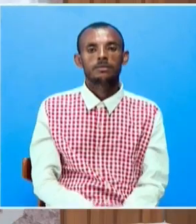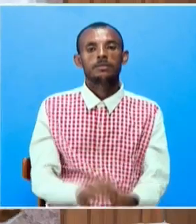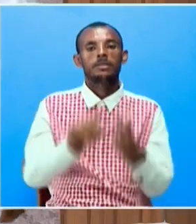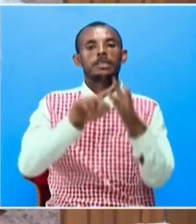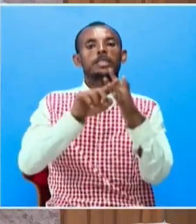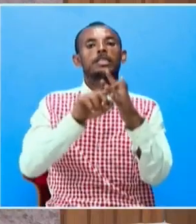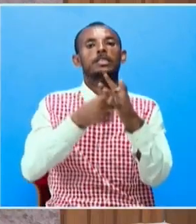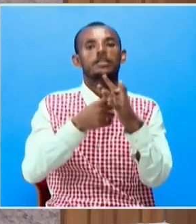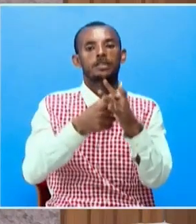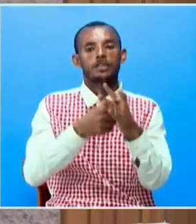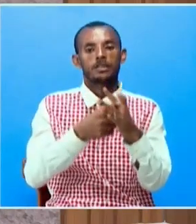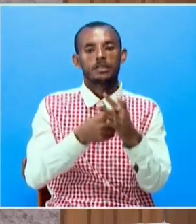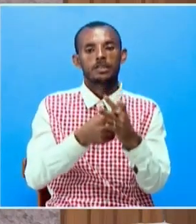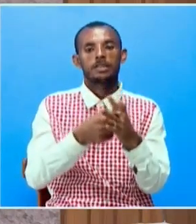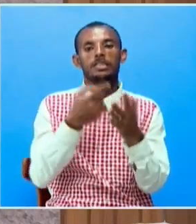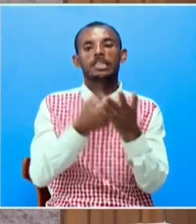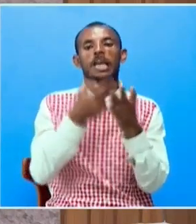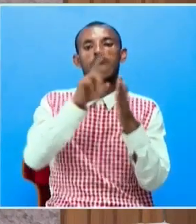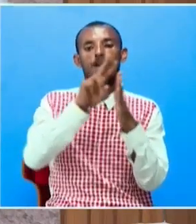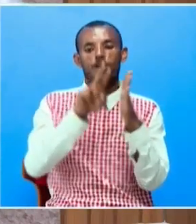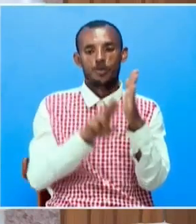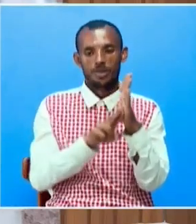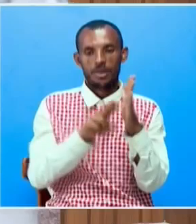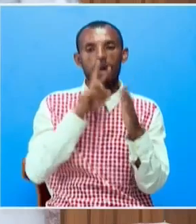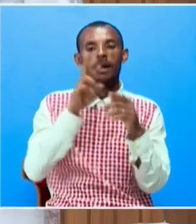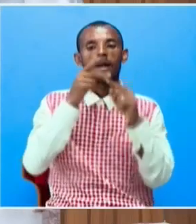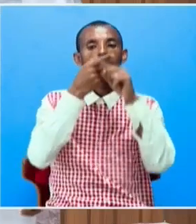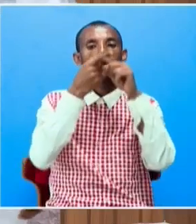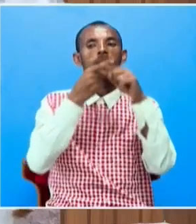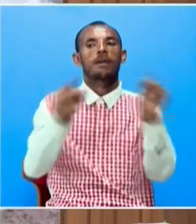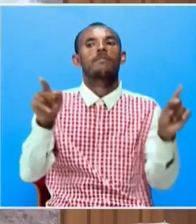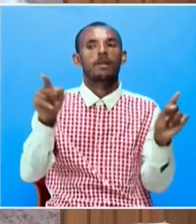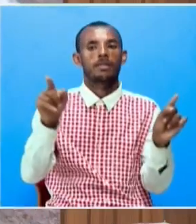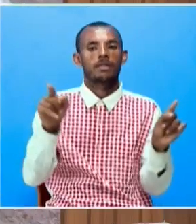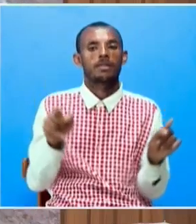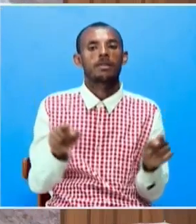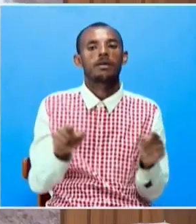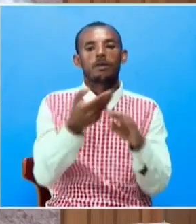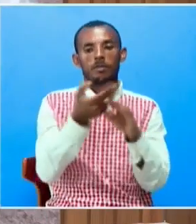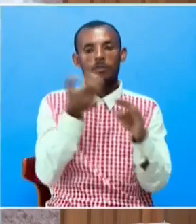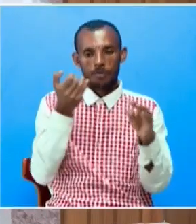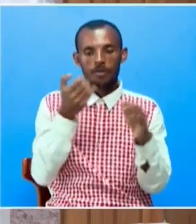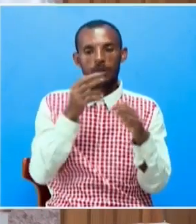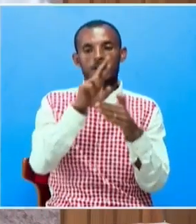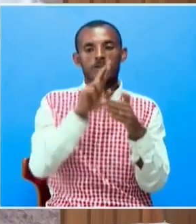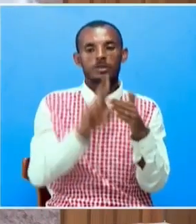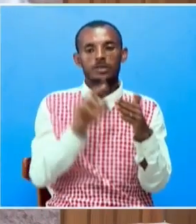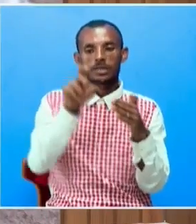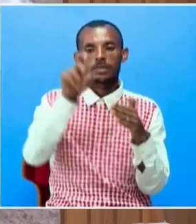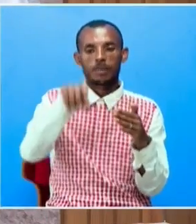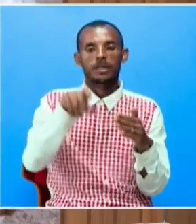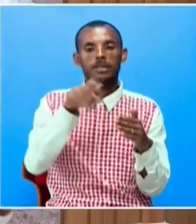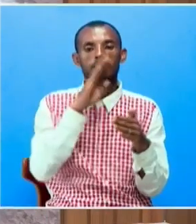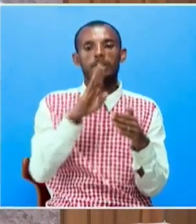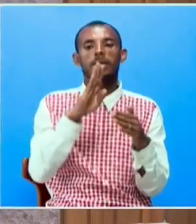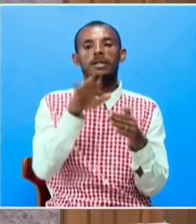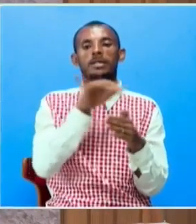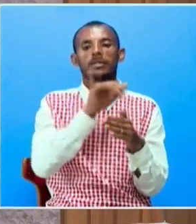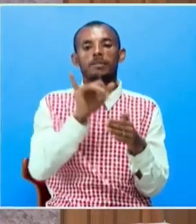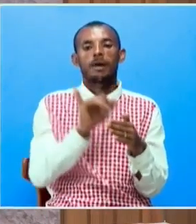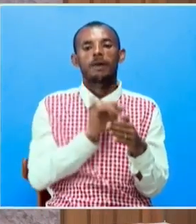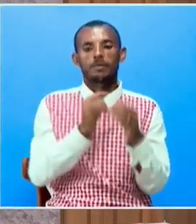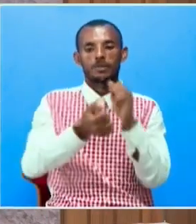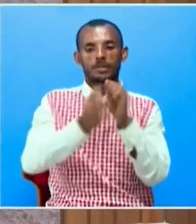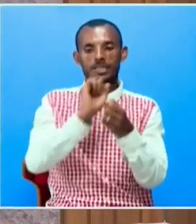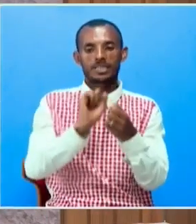Since, as you can see here, these two are different units. Before ratio is stated, the unit must be the same. So I have to change birr